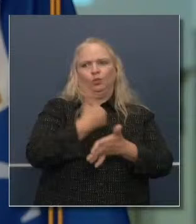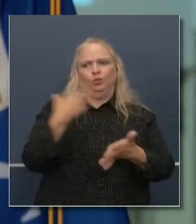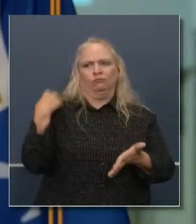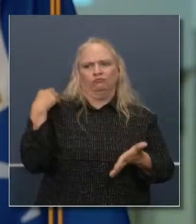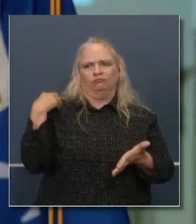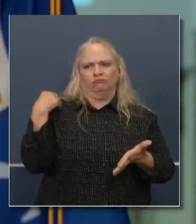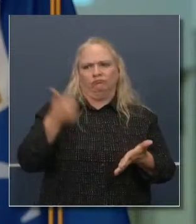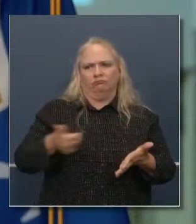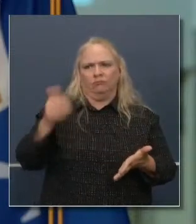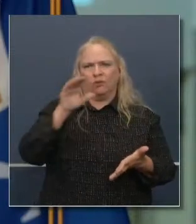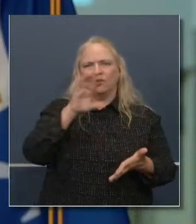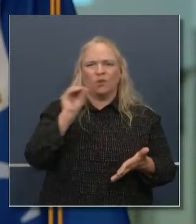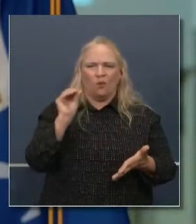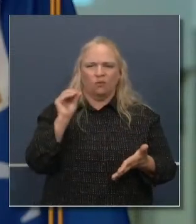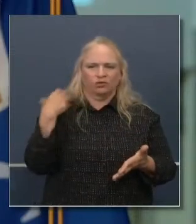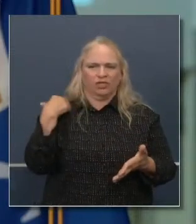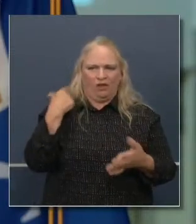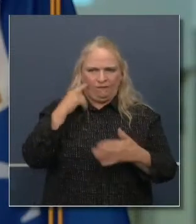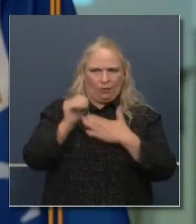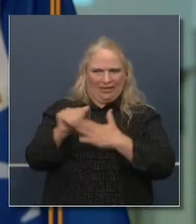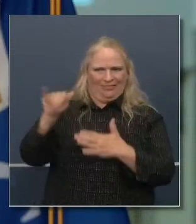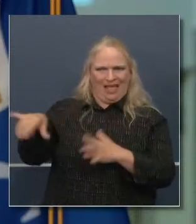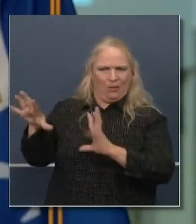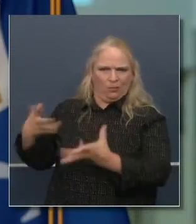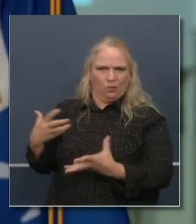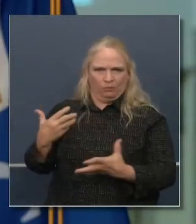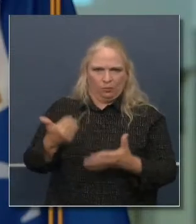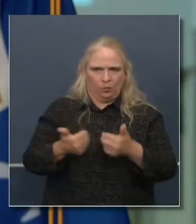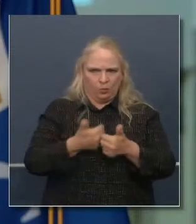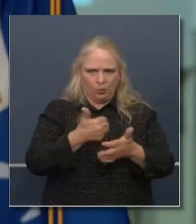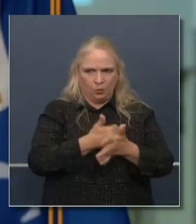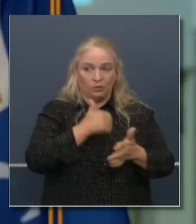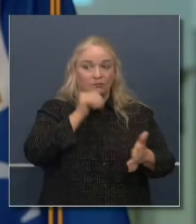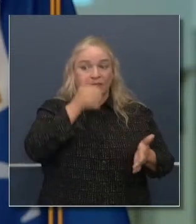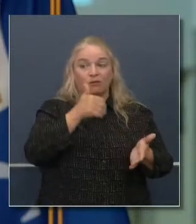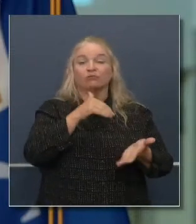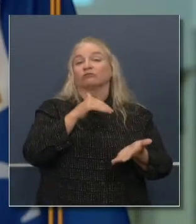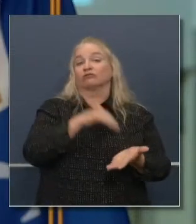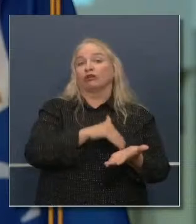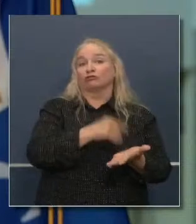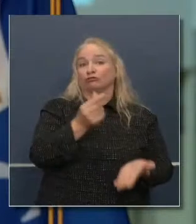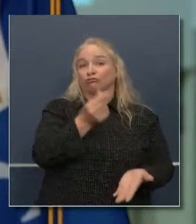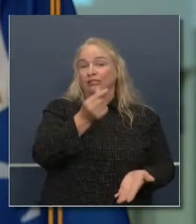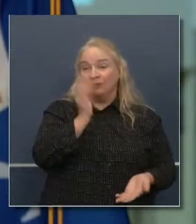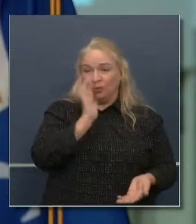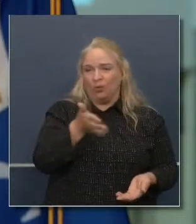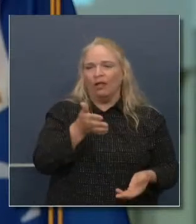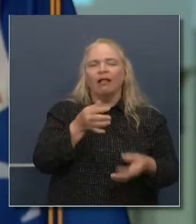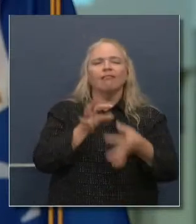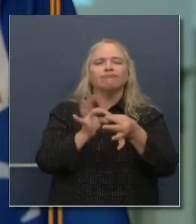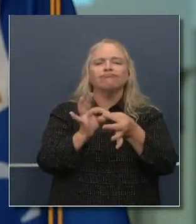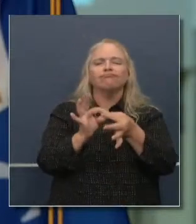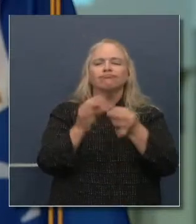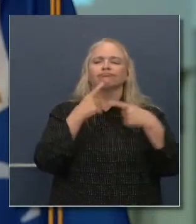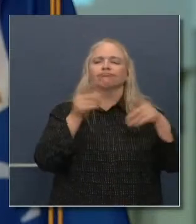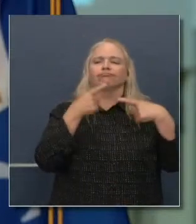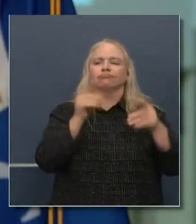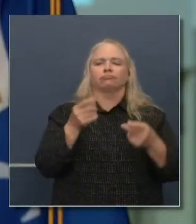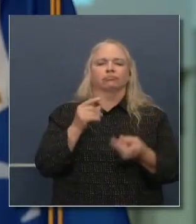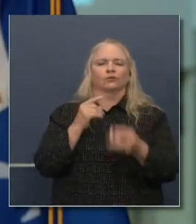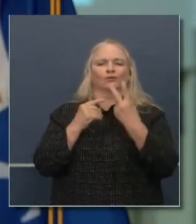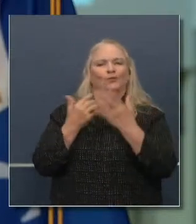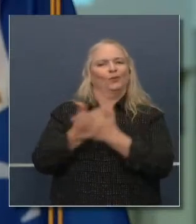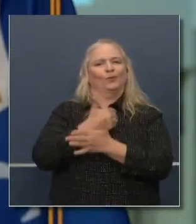thank you for acknowledging that tomorrow Dr. Galley will be making a presentation announcing the two new task force members